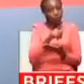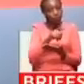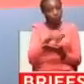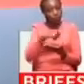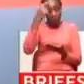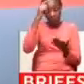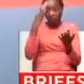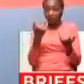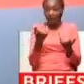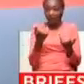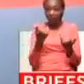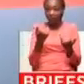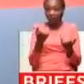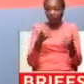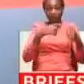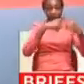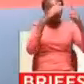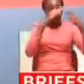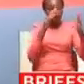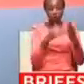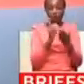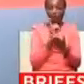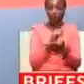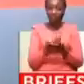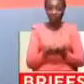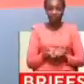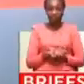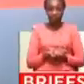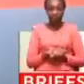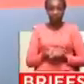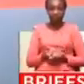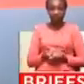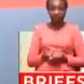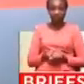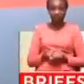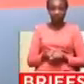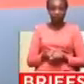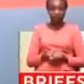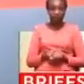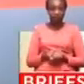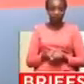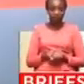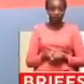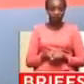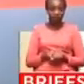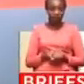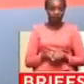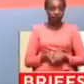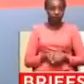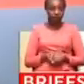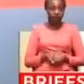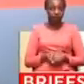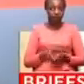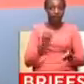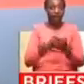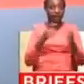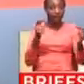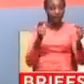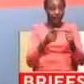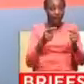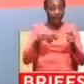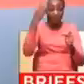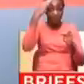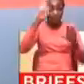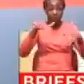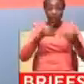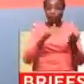obviously your star has been covered or blah, blah, blah. These are just words that the enemy was using. See, the enemy knows how to